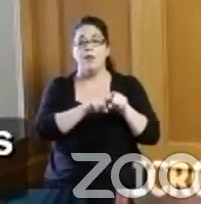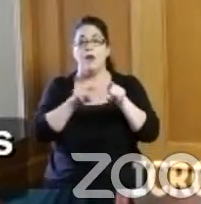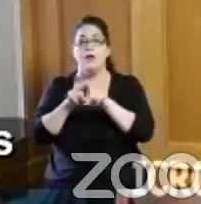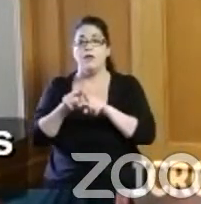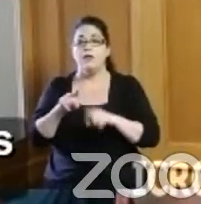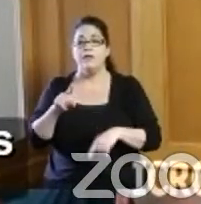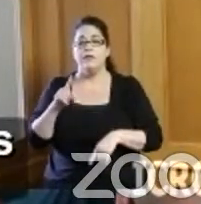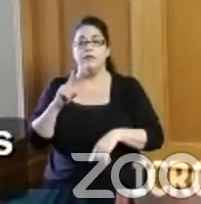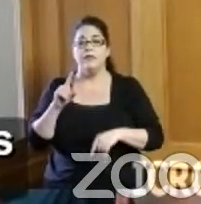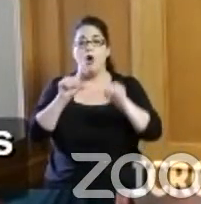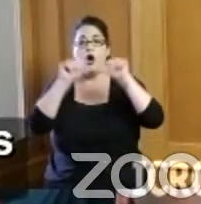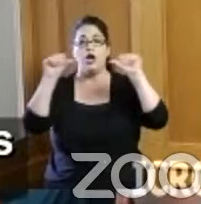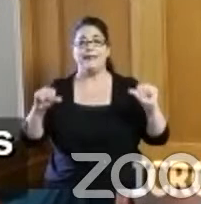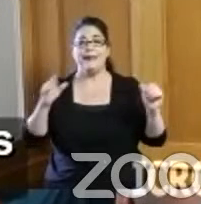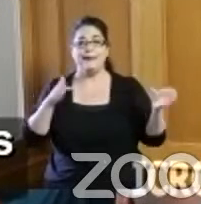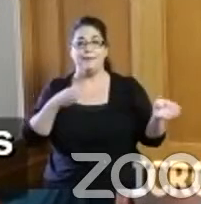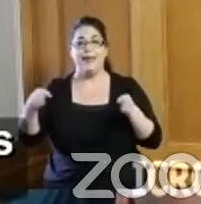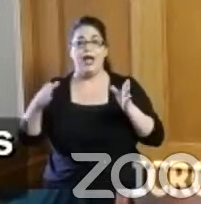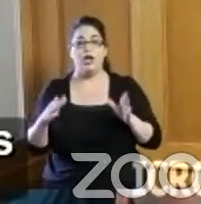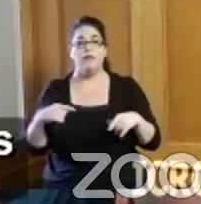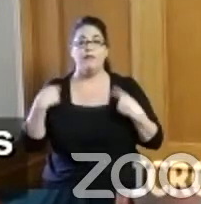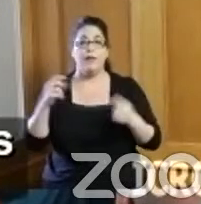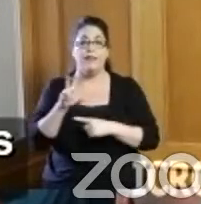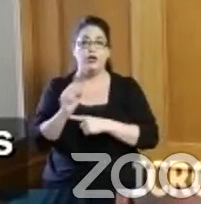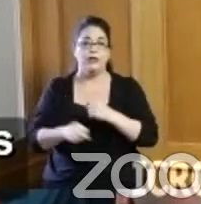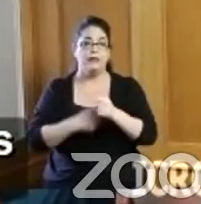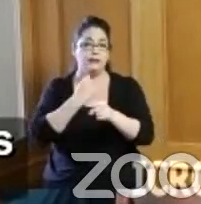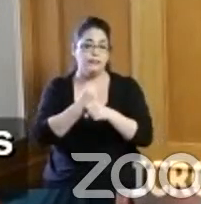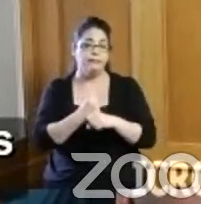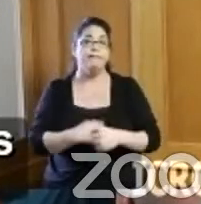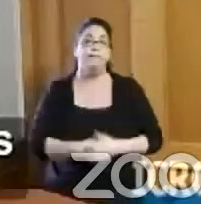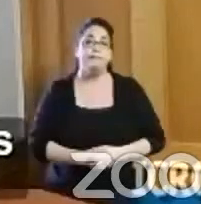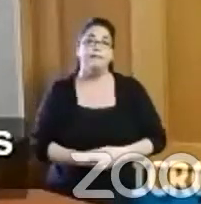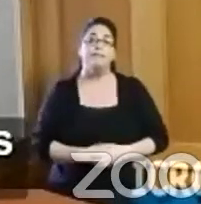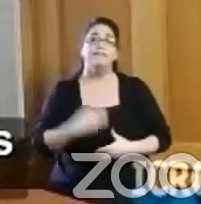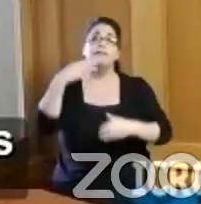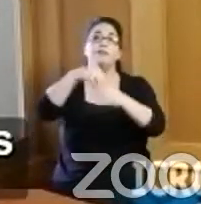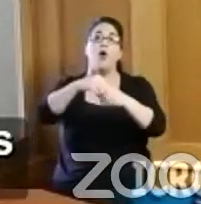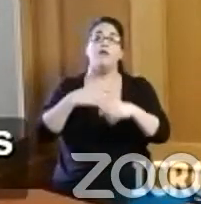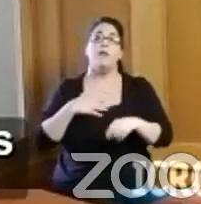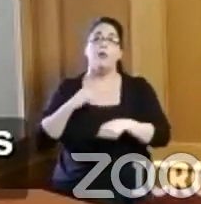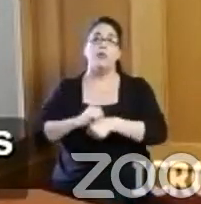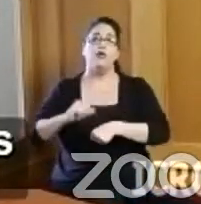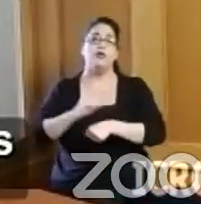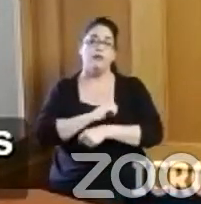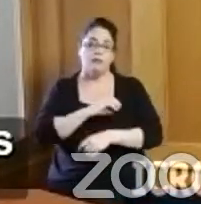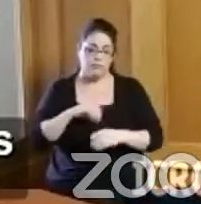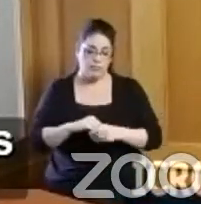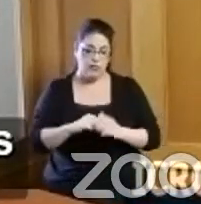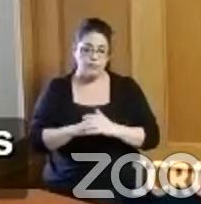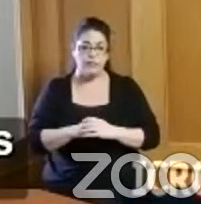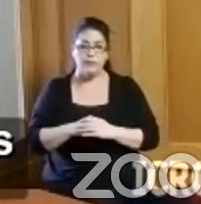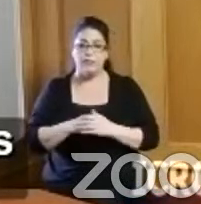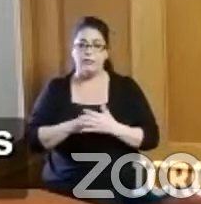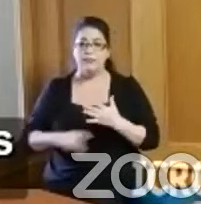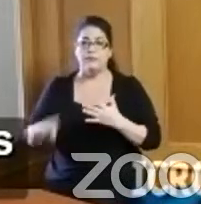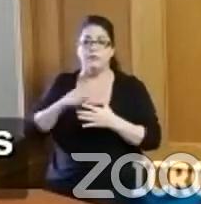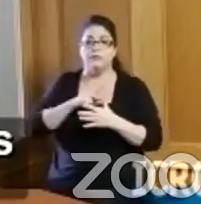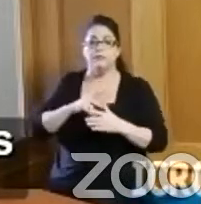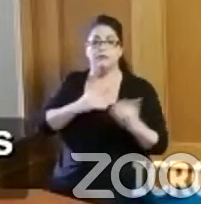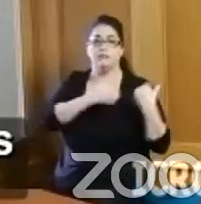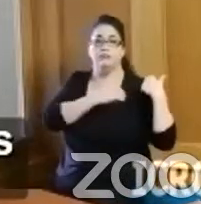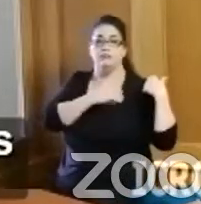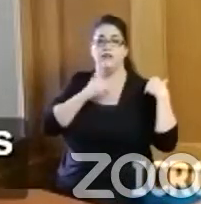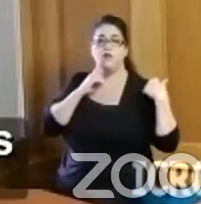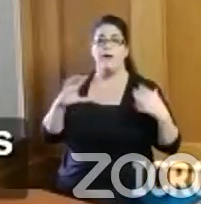landscape architect and planner. I've been practicing for 30 years. As part of that practice, I have been the principal in charge for